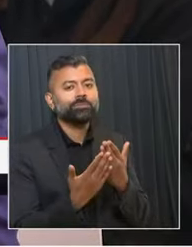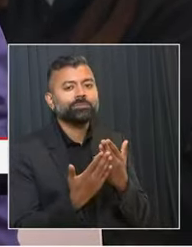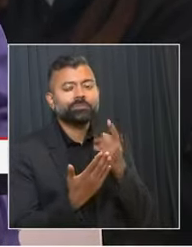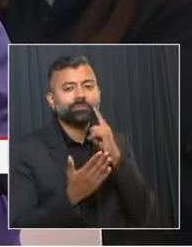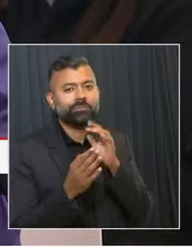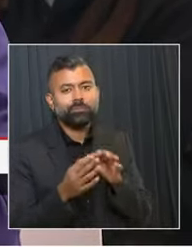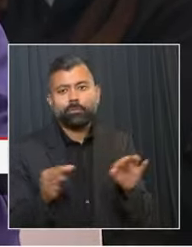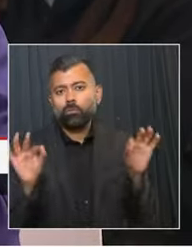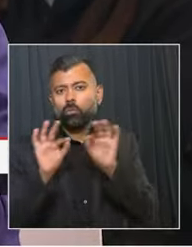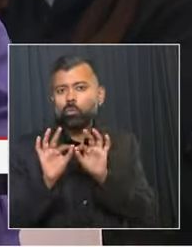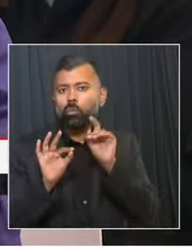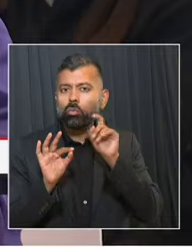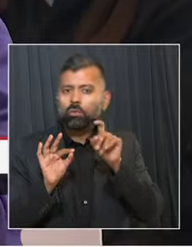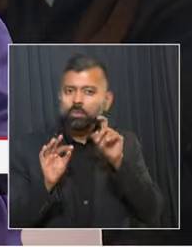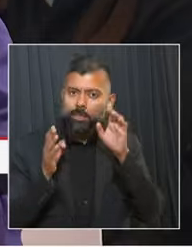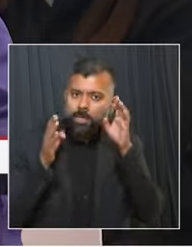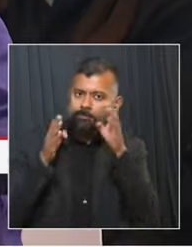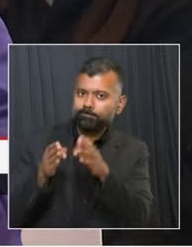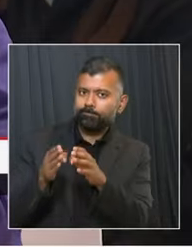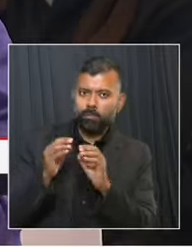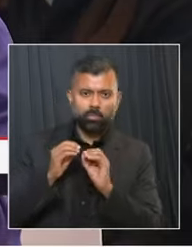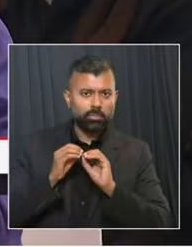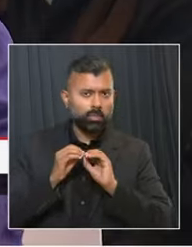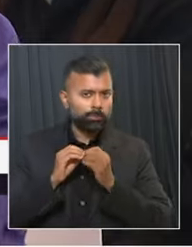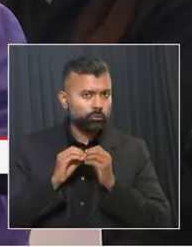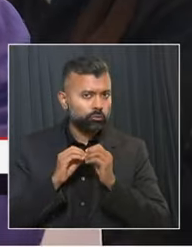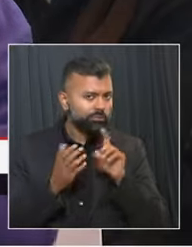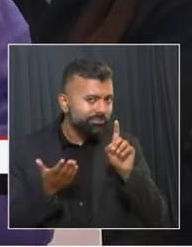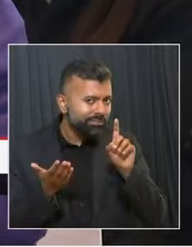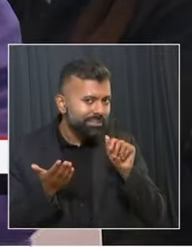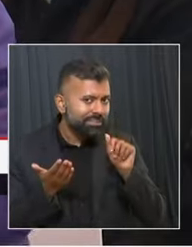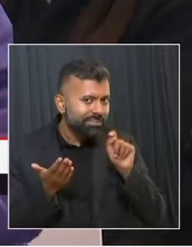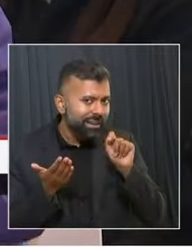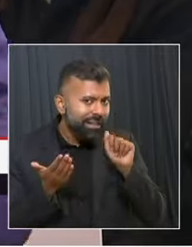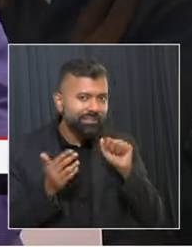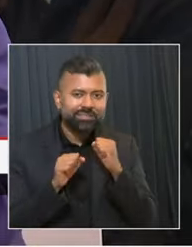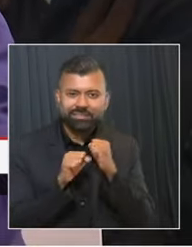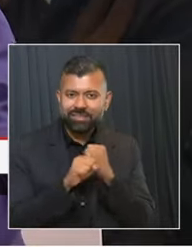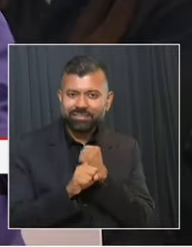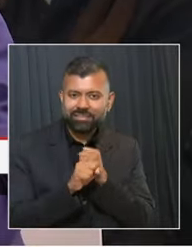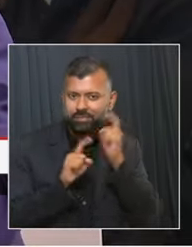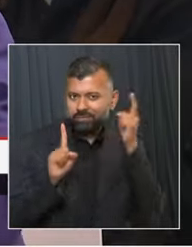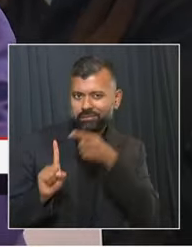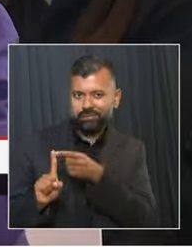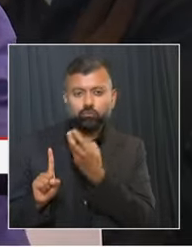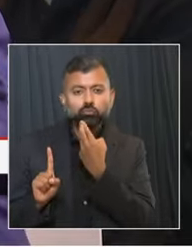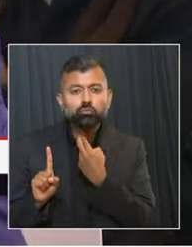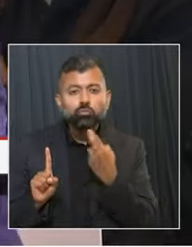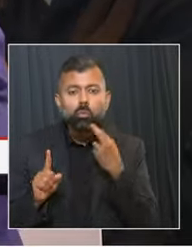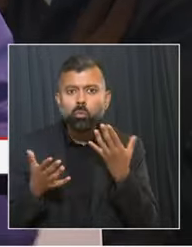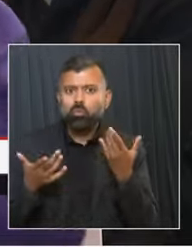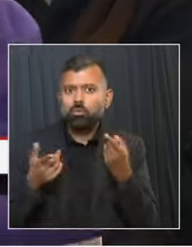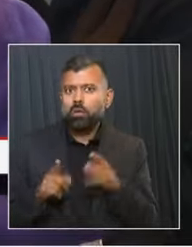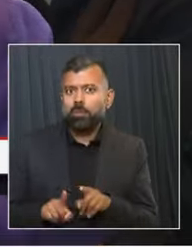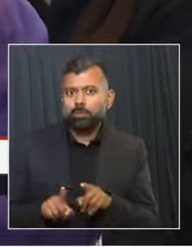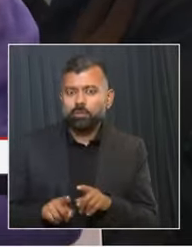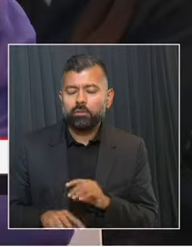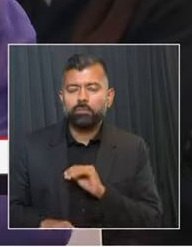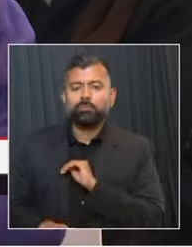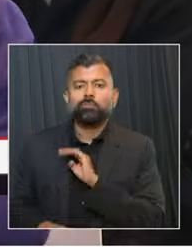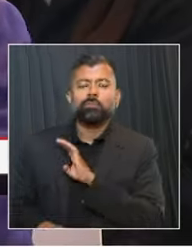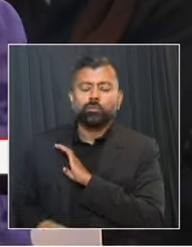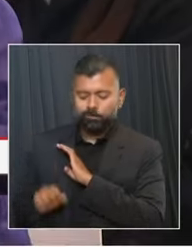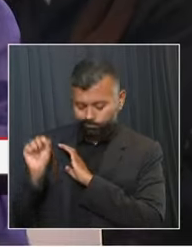on this question about restaurant jobs and what's been happening. So we welcome that. We need to debate it right